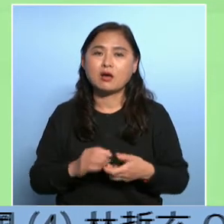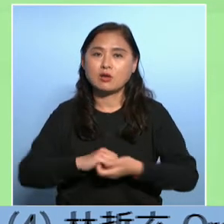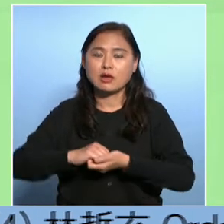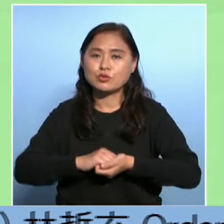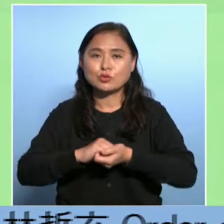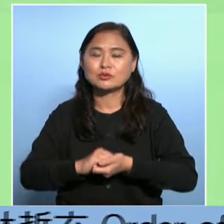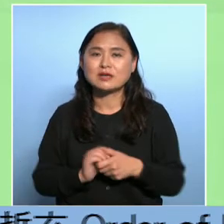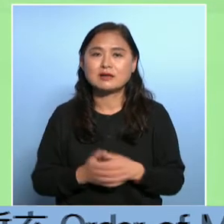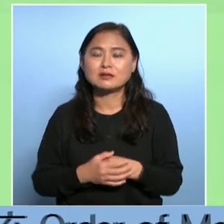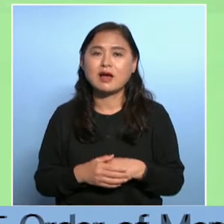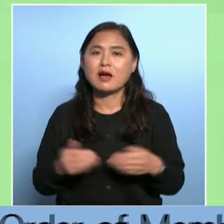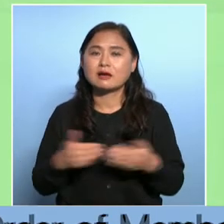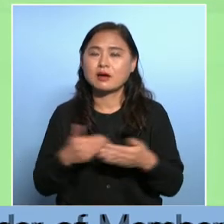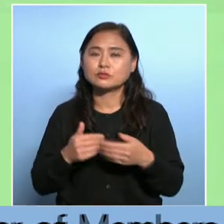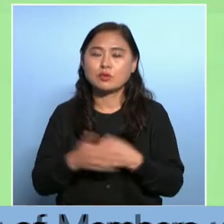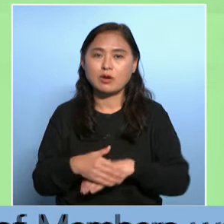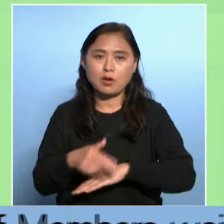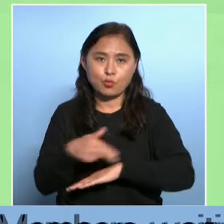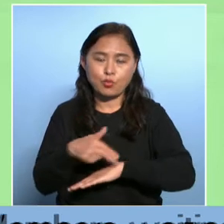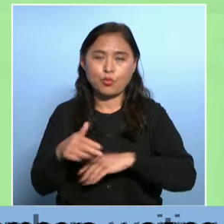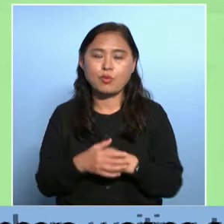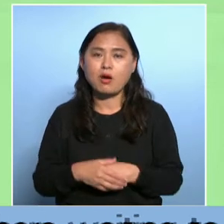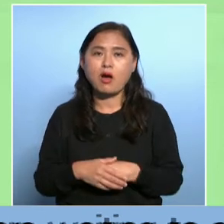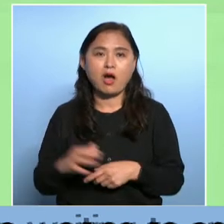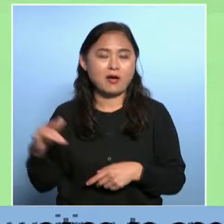also concerned about Lantau's transport planning.